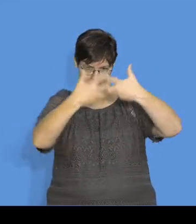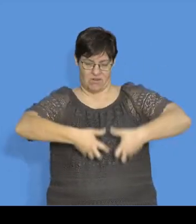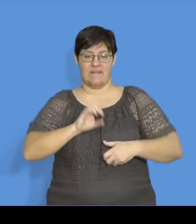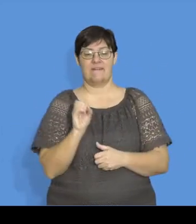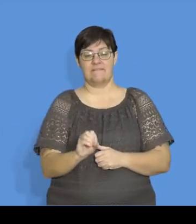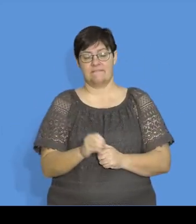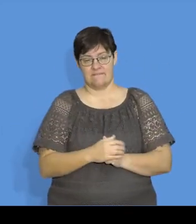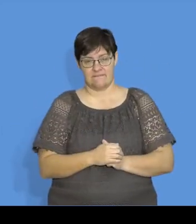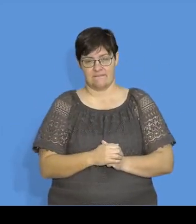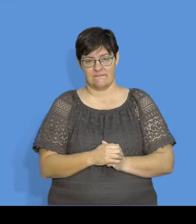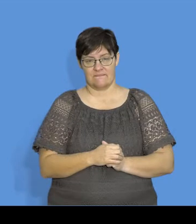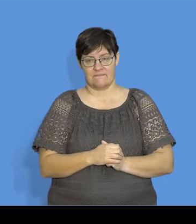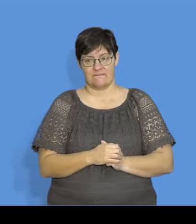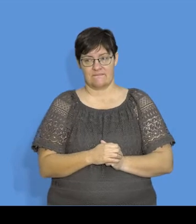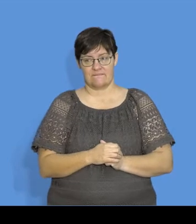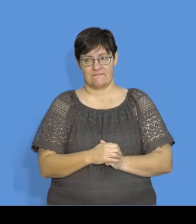correlated,